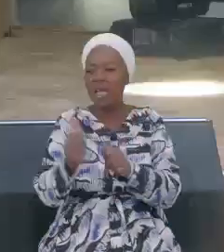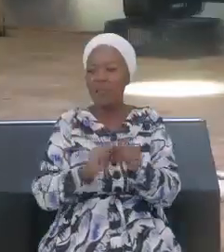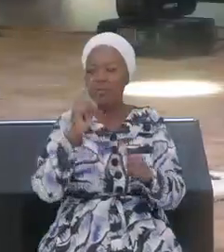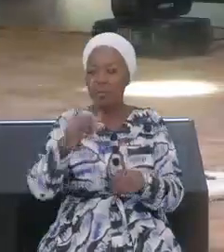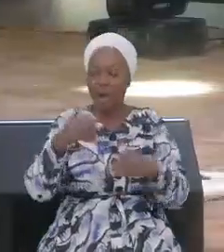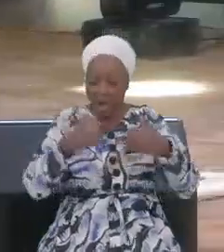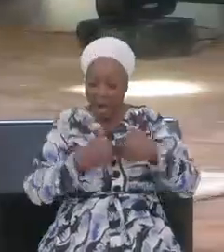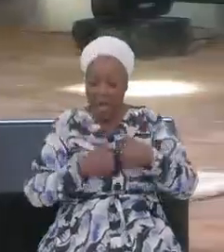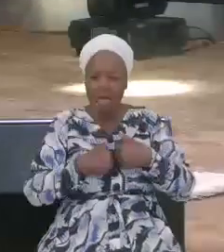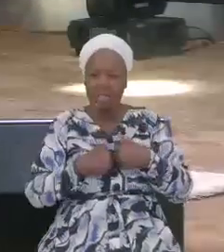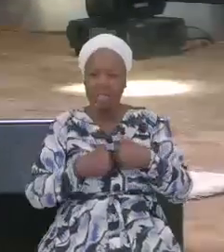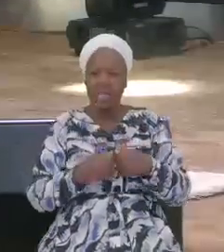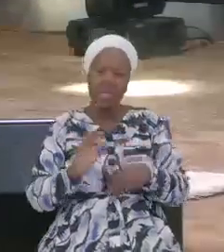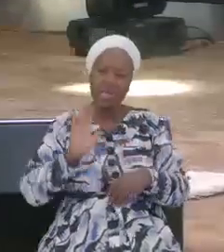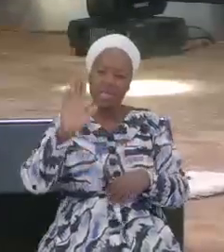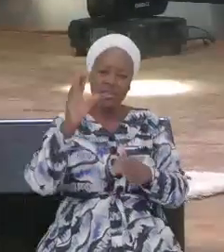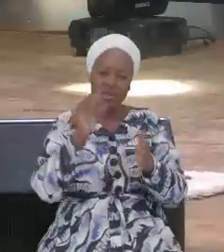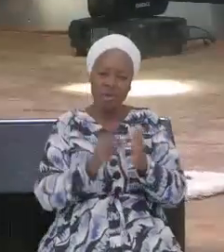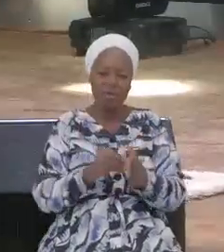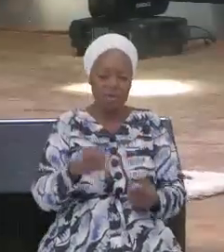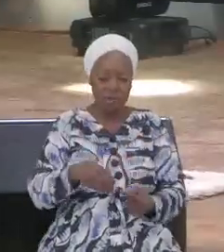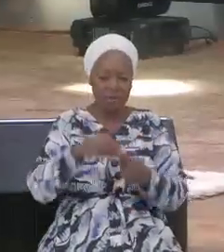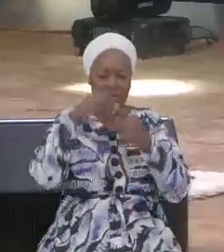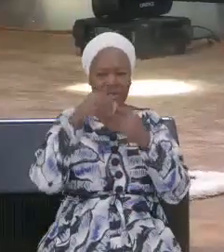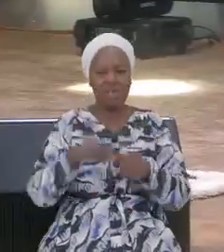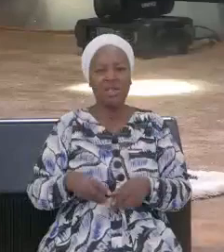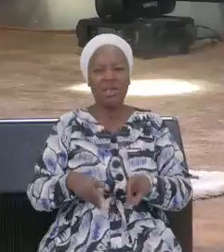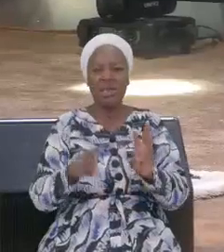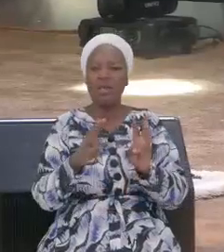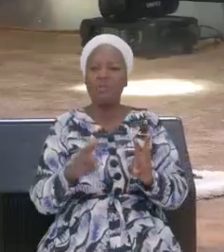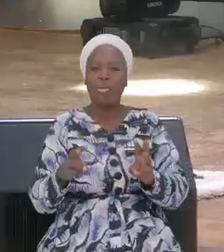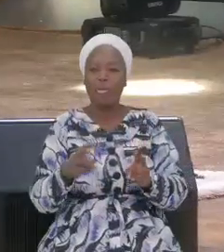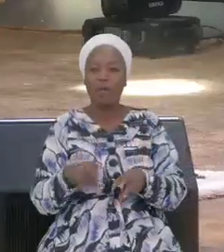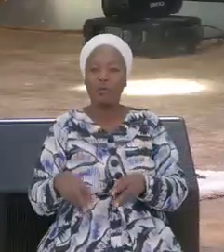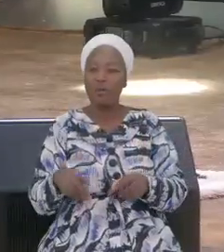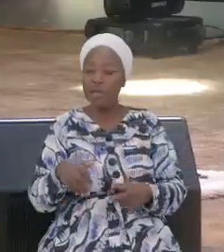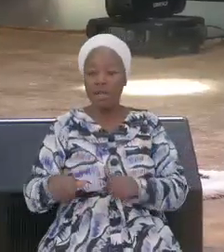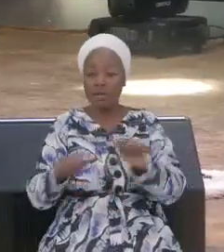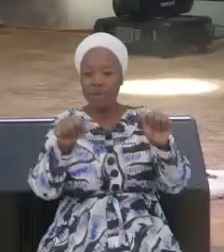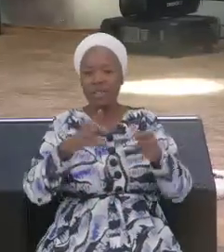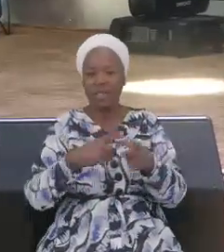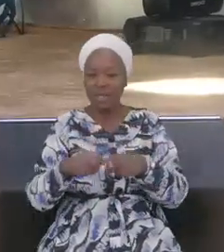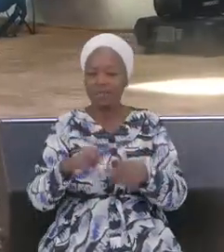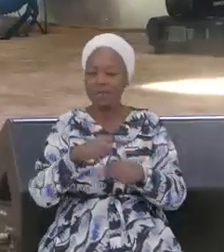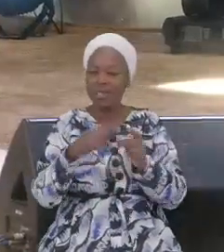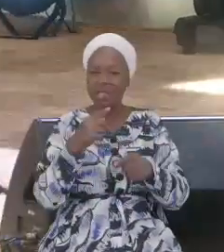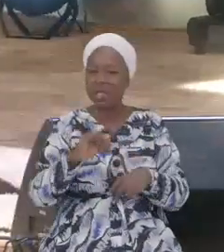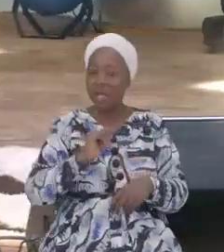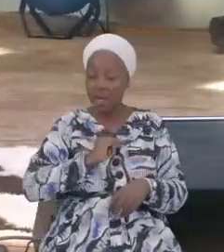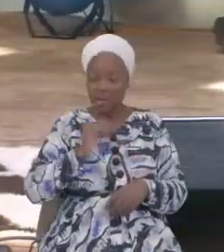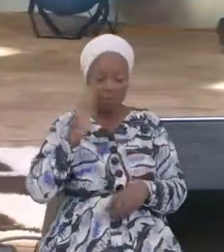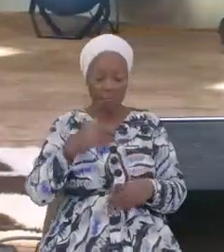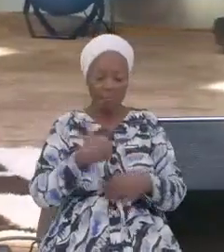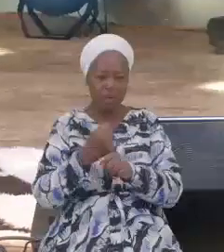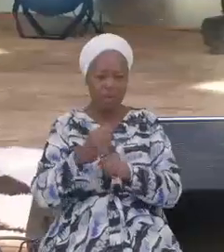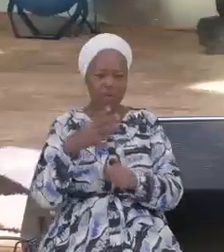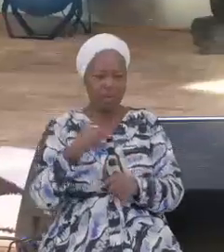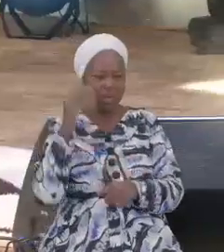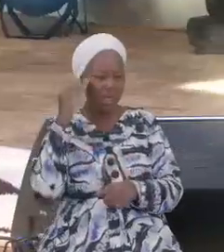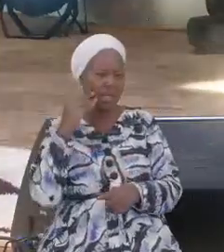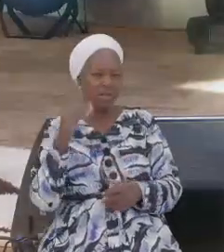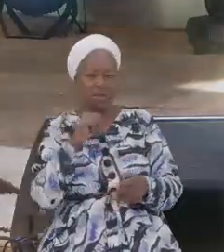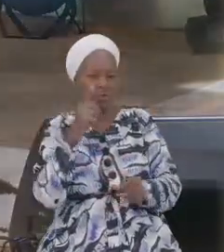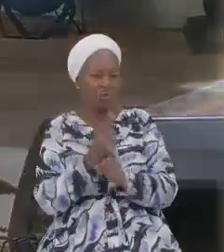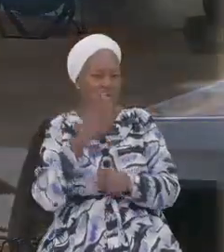his distinctives. And so when he says he'll make you the head, it's not just talking about head, it's